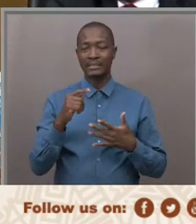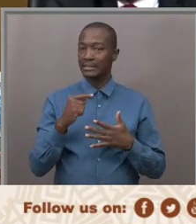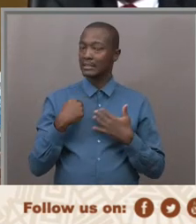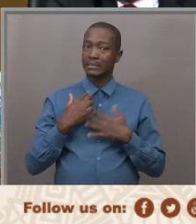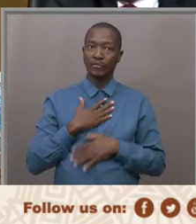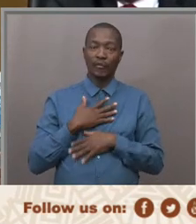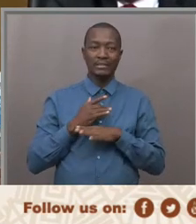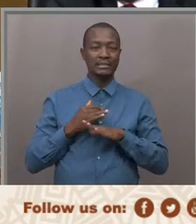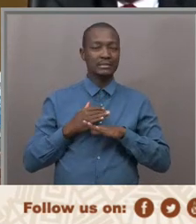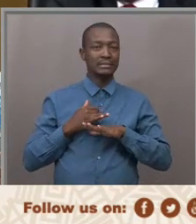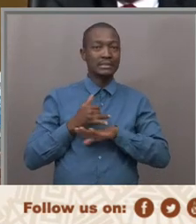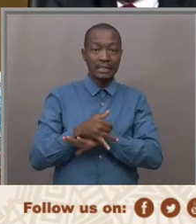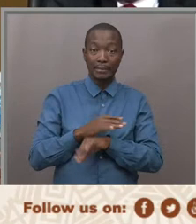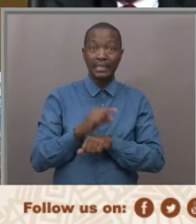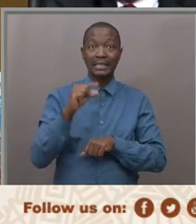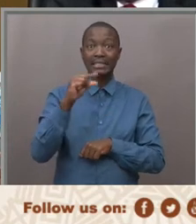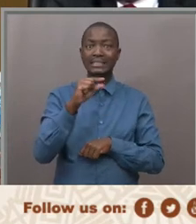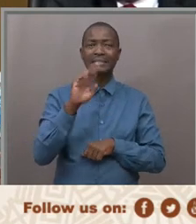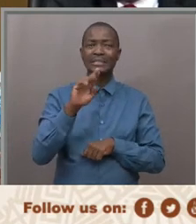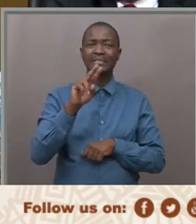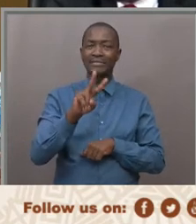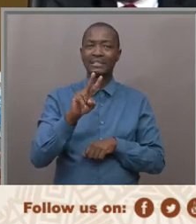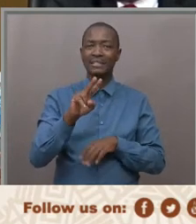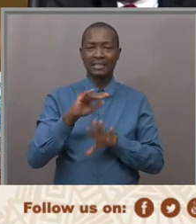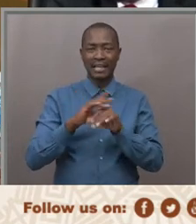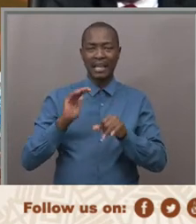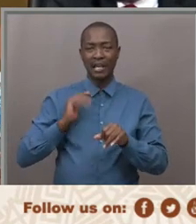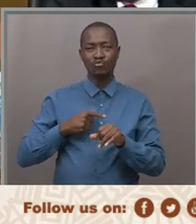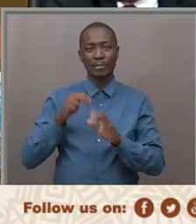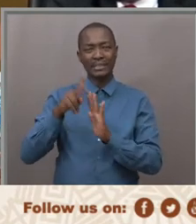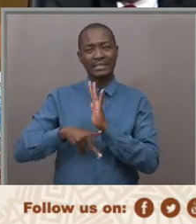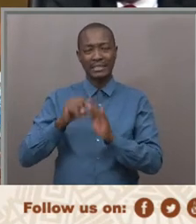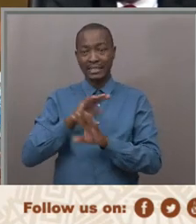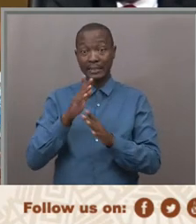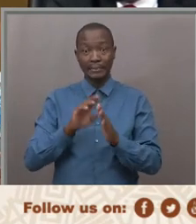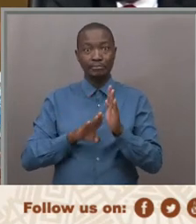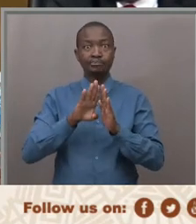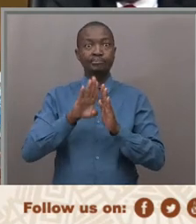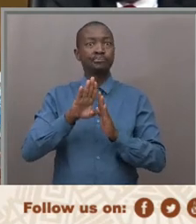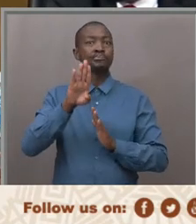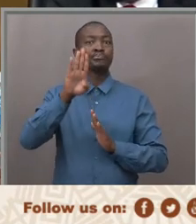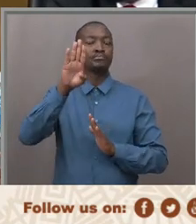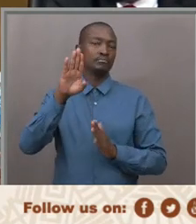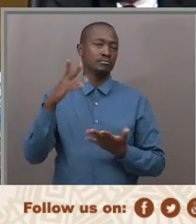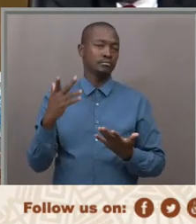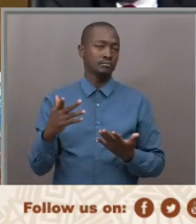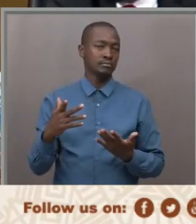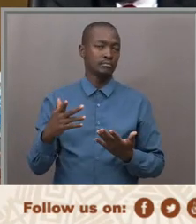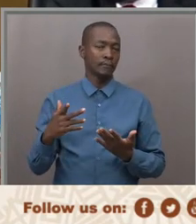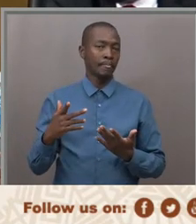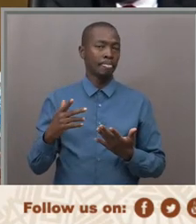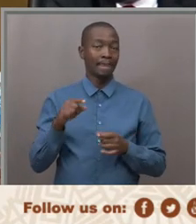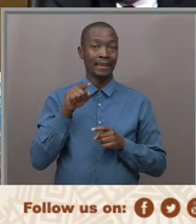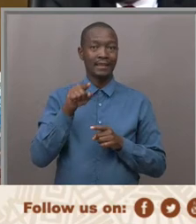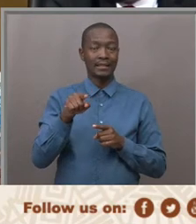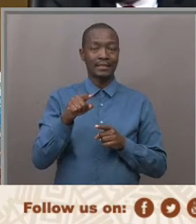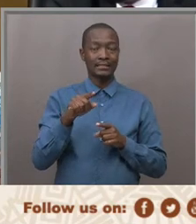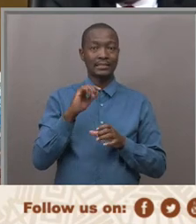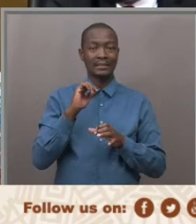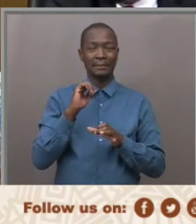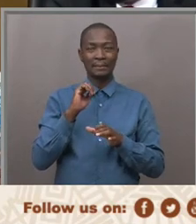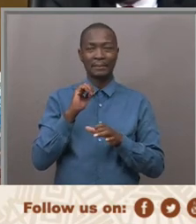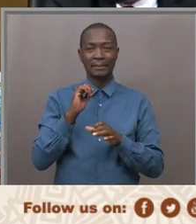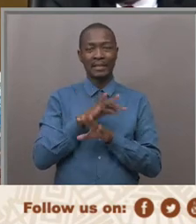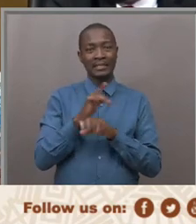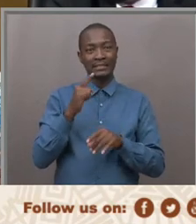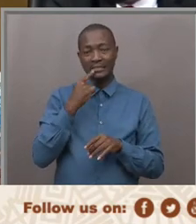the gender-based violence and femicide is on the increase. This underscores the reality that women